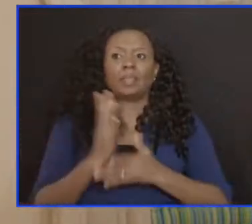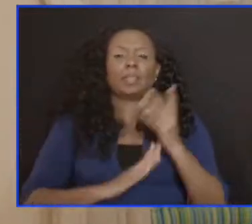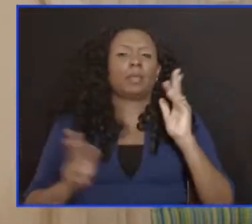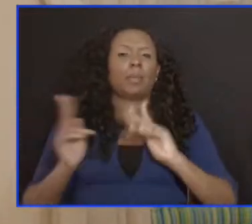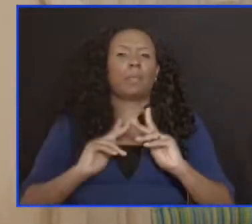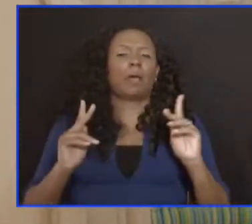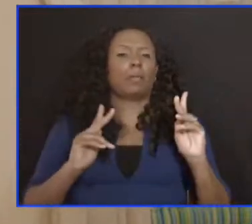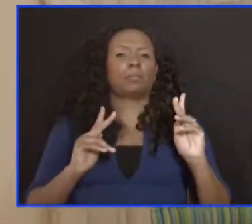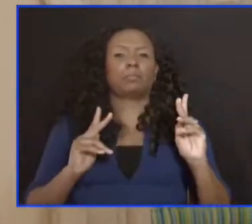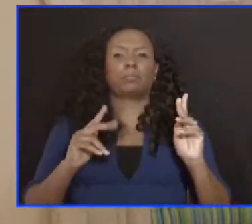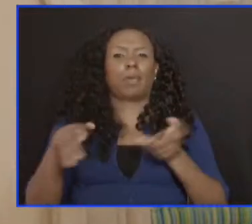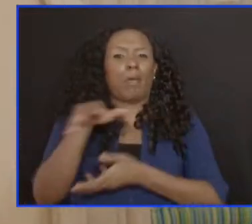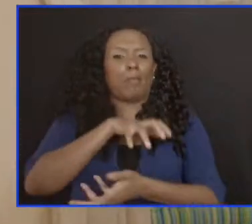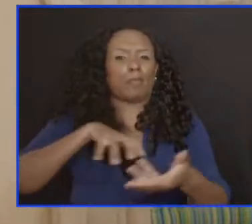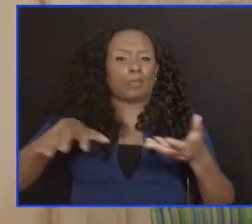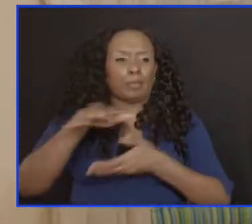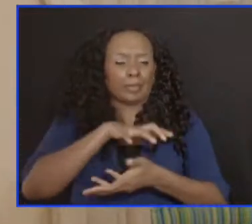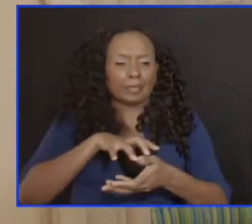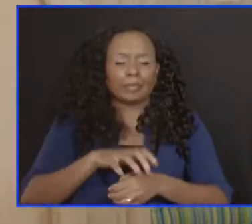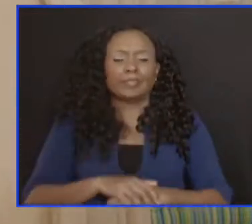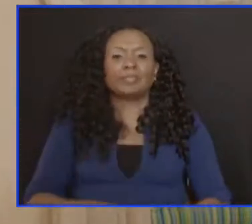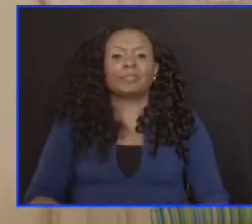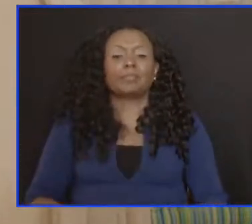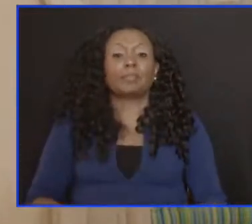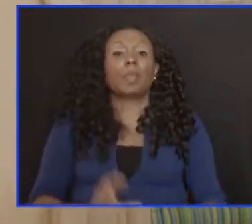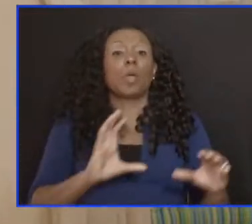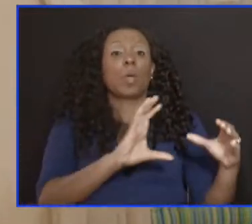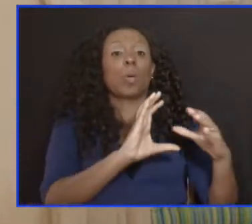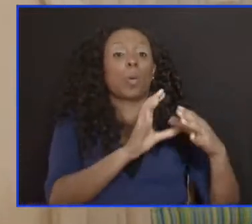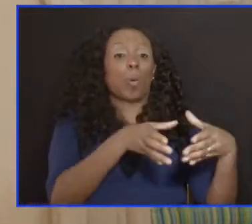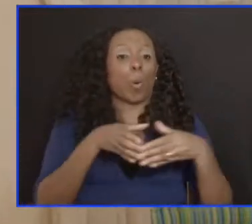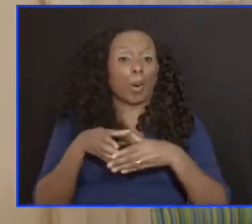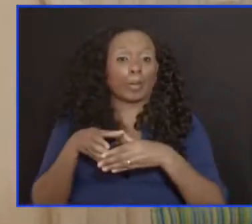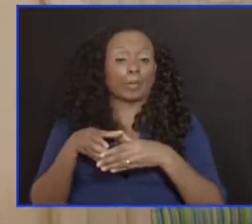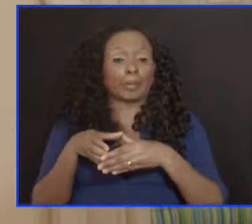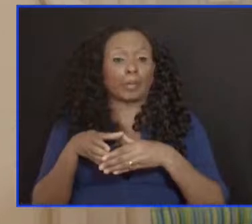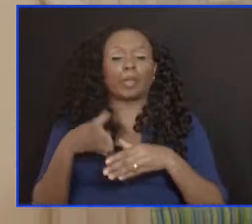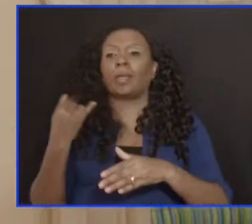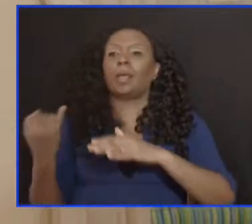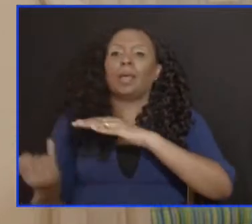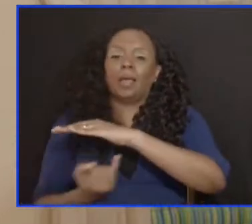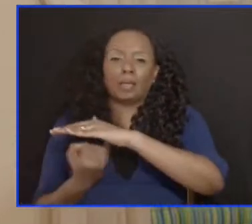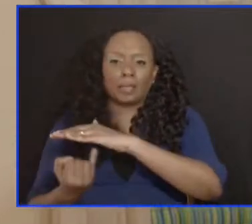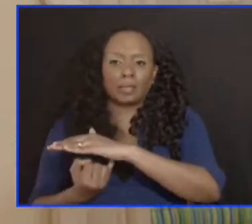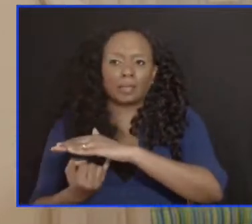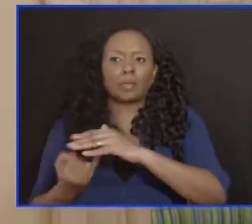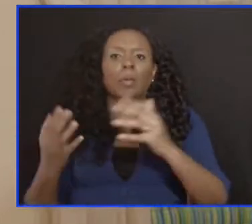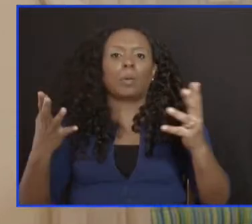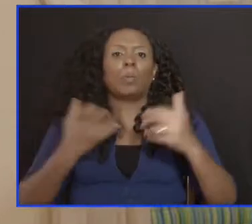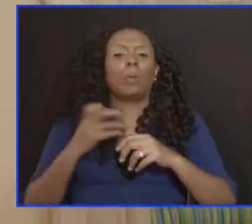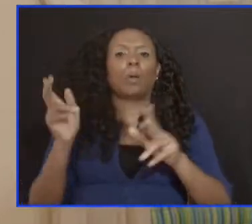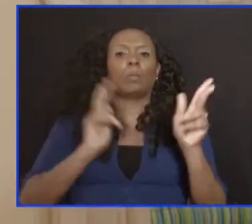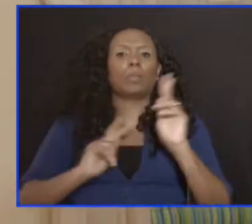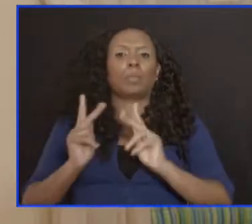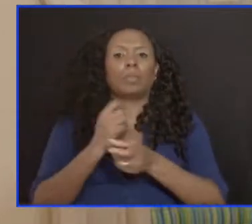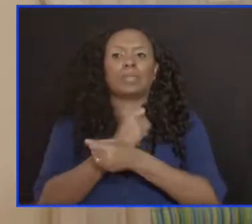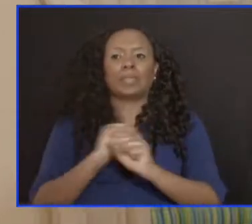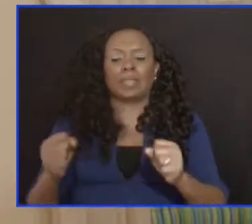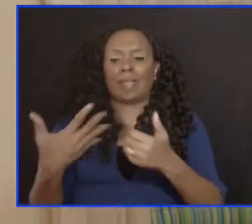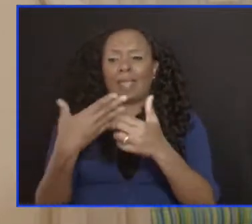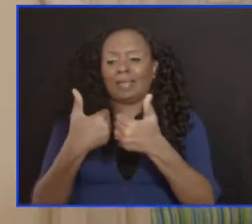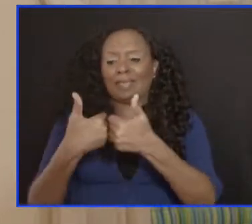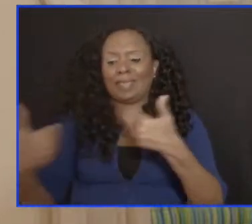conflating the two. So essentially, quarantine and isolation seek to do the same thing. It seeks to keep people away from